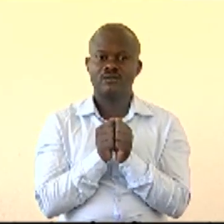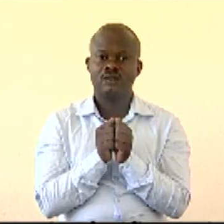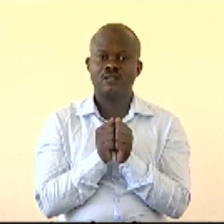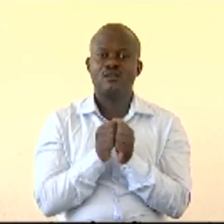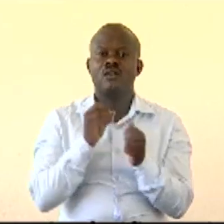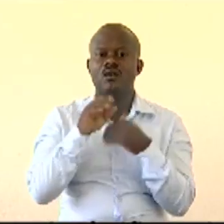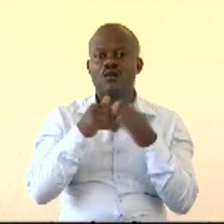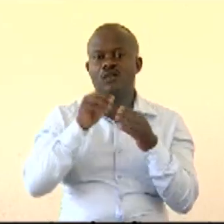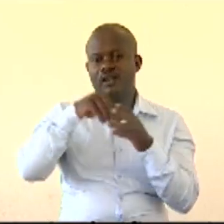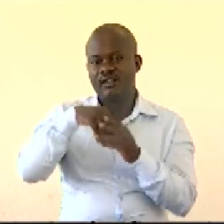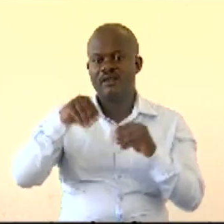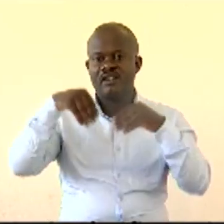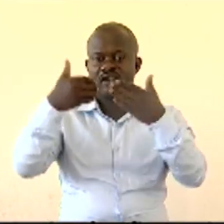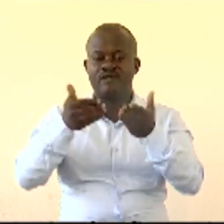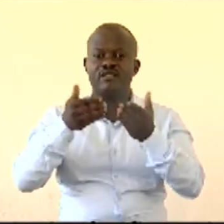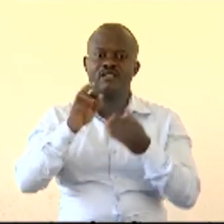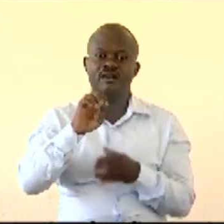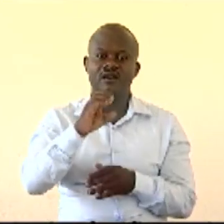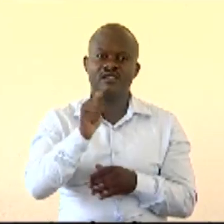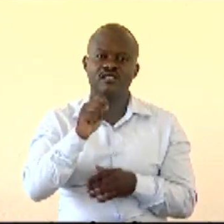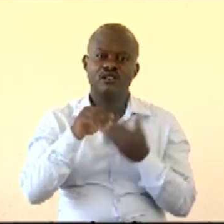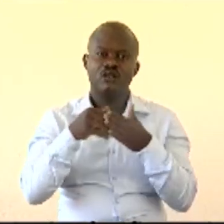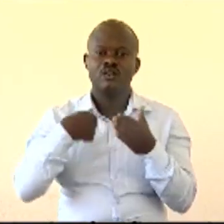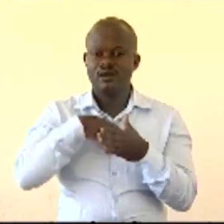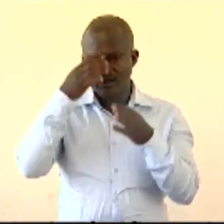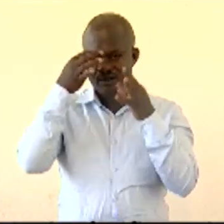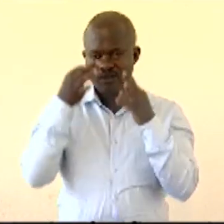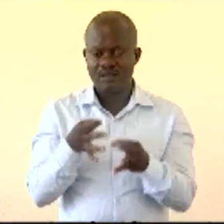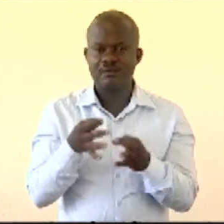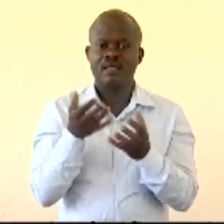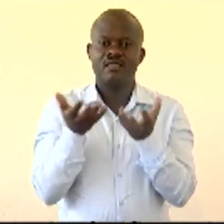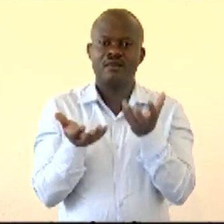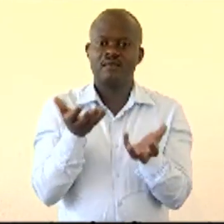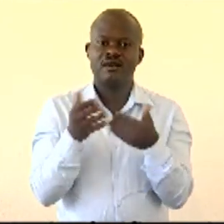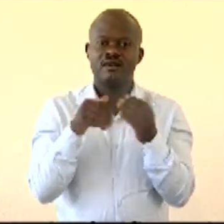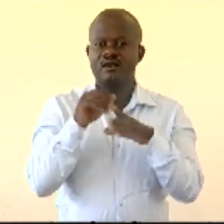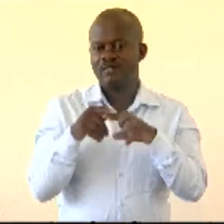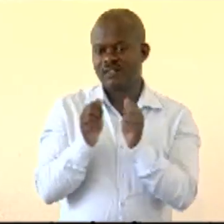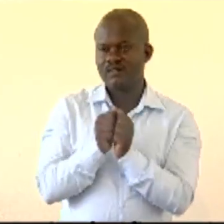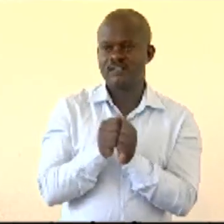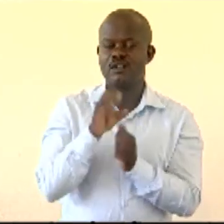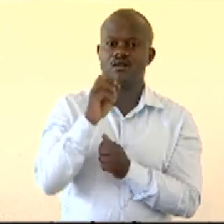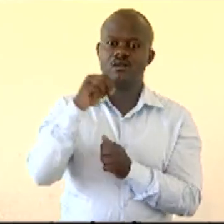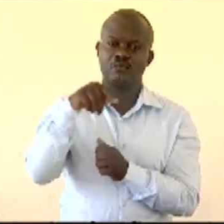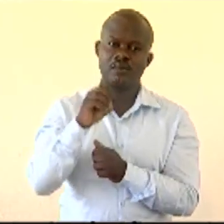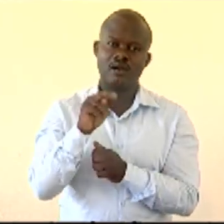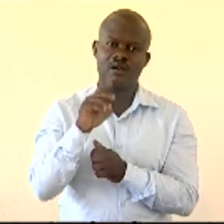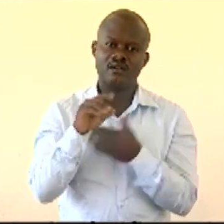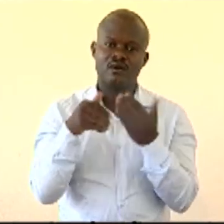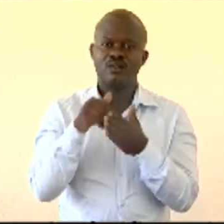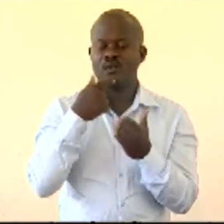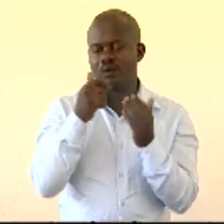Or in a given reaction, we can determine the masses of various compounds, be it the reactants or be